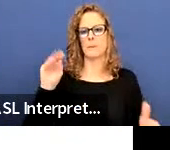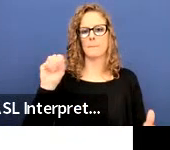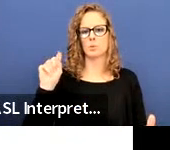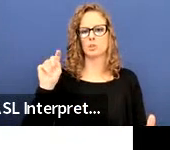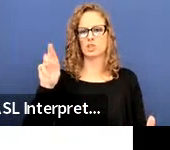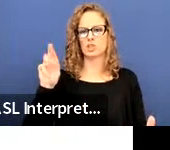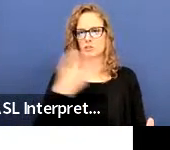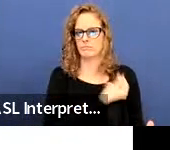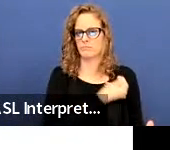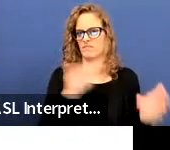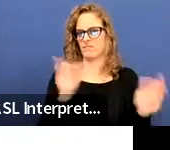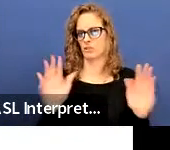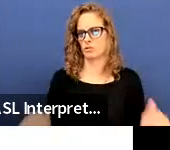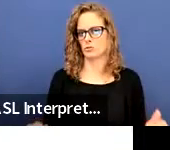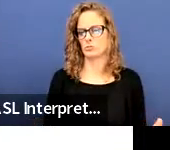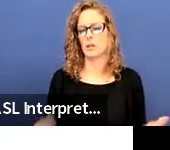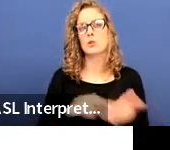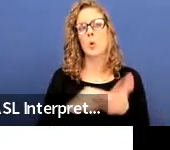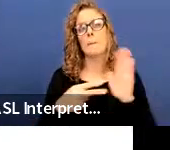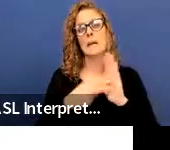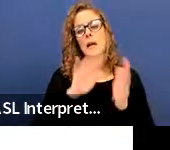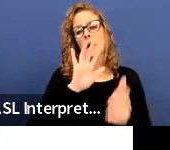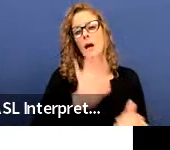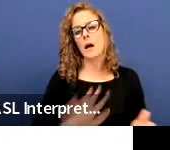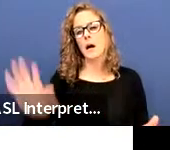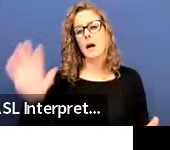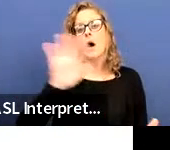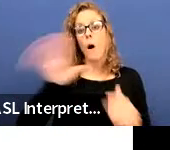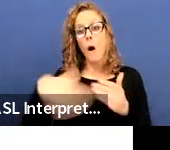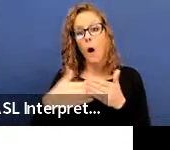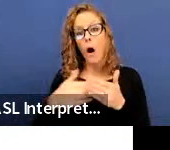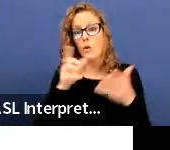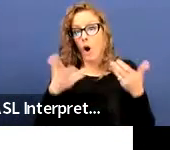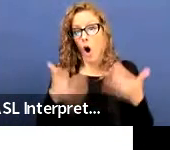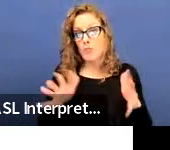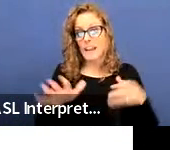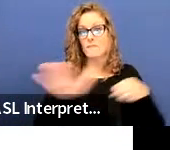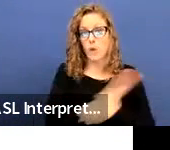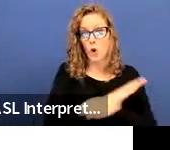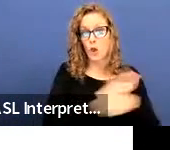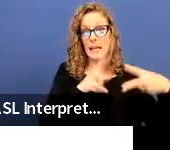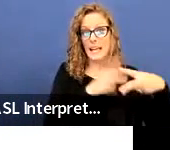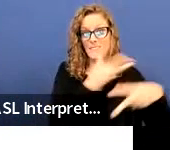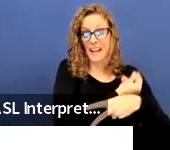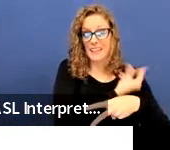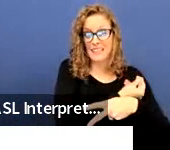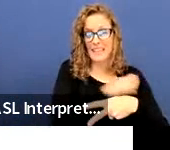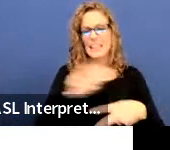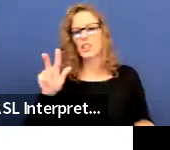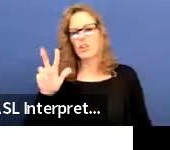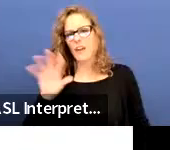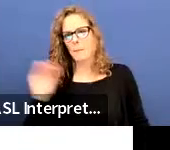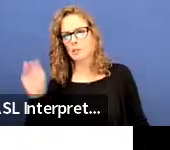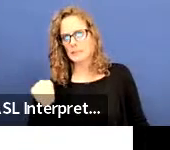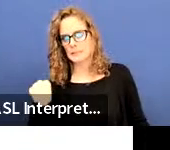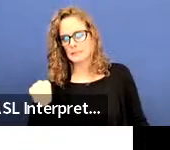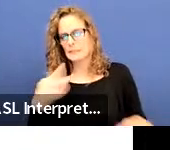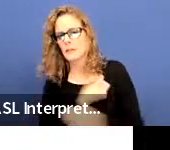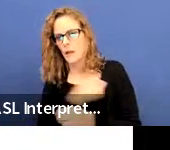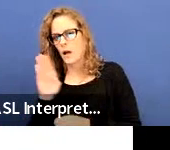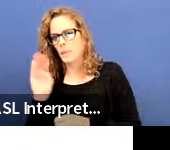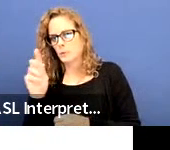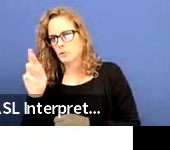That's about 35% of all who are fully vaccinated. But remember, for most people, you have to be 6